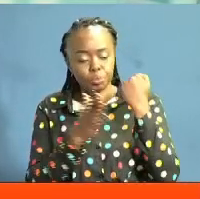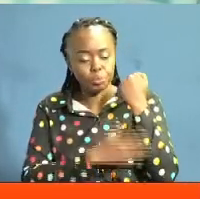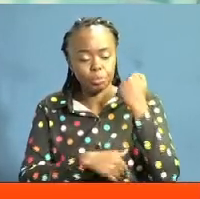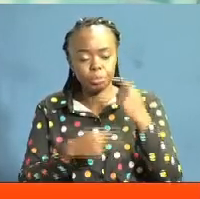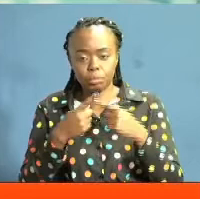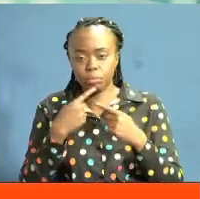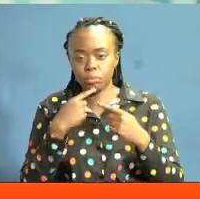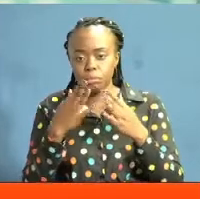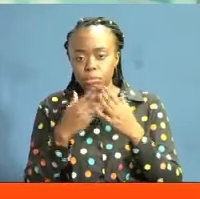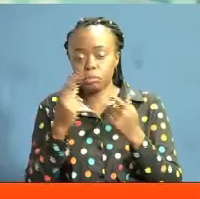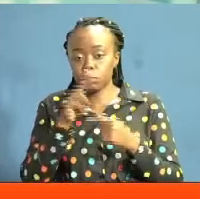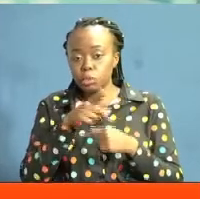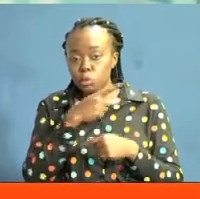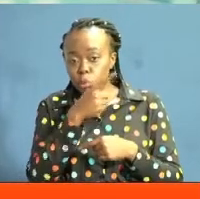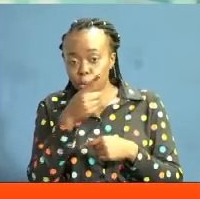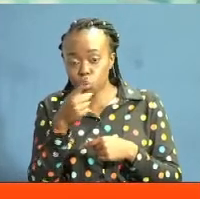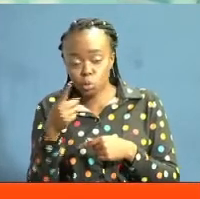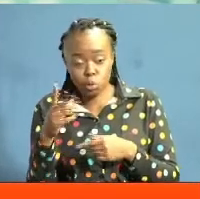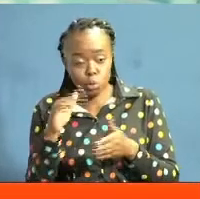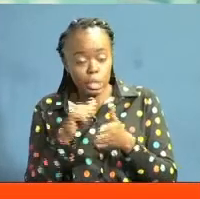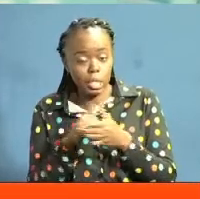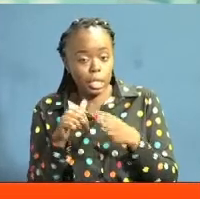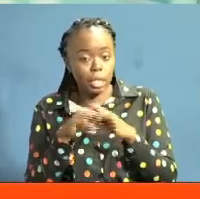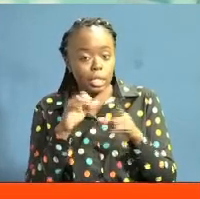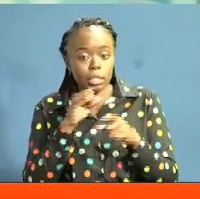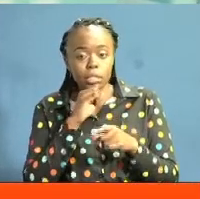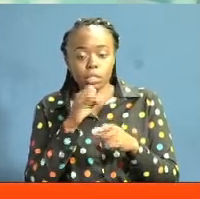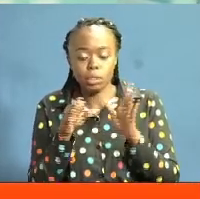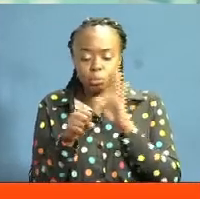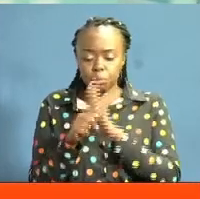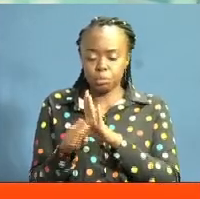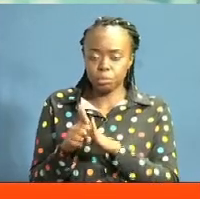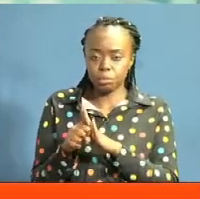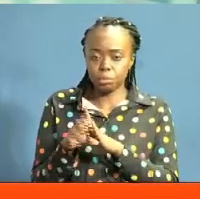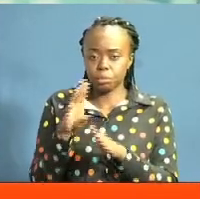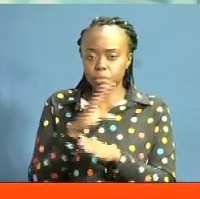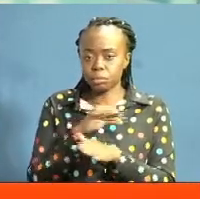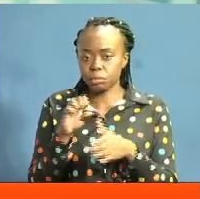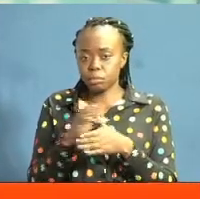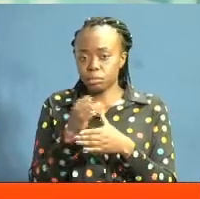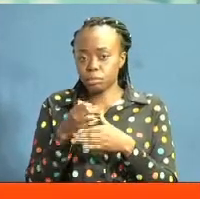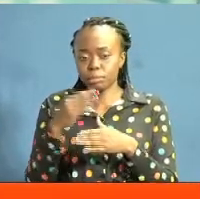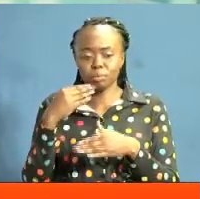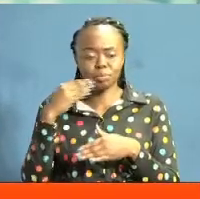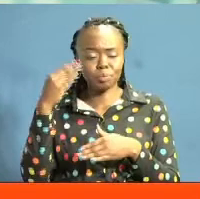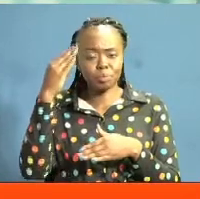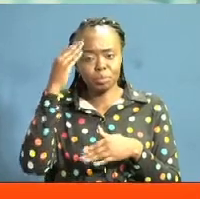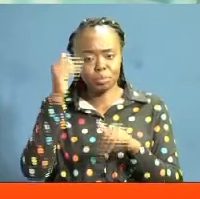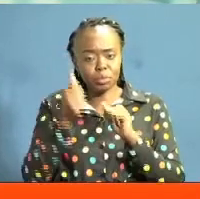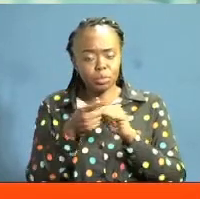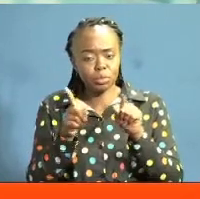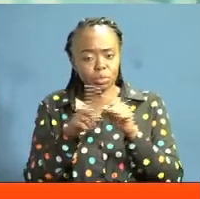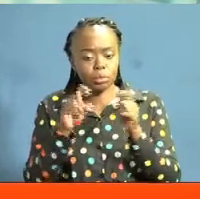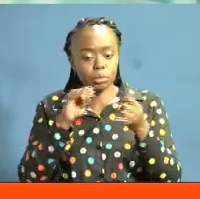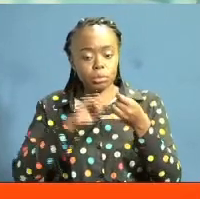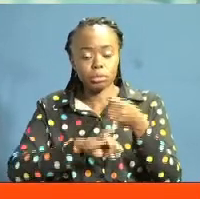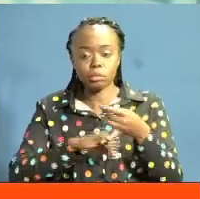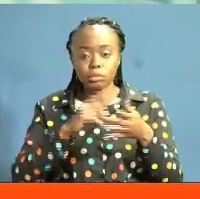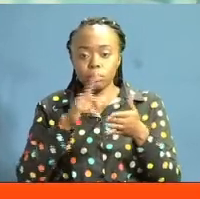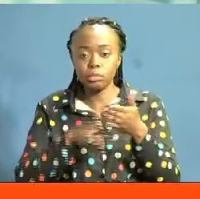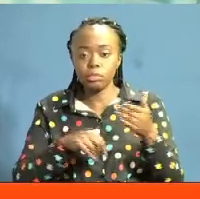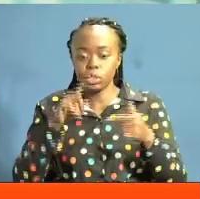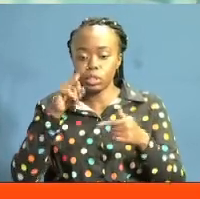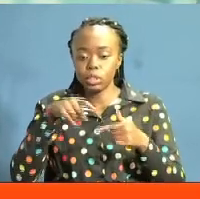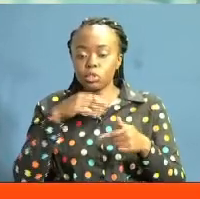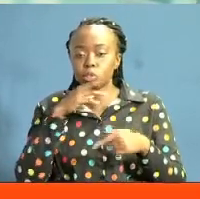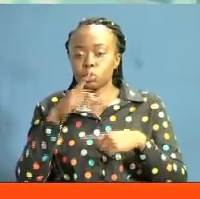there, a youth that out there that is being rejected, and even adults, even we that are married, what you need to do is